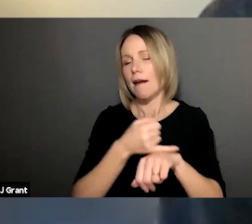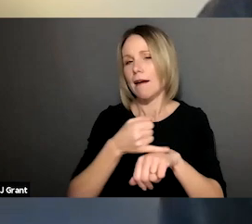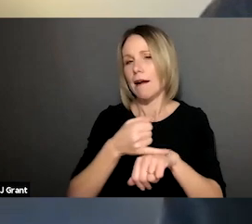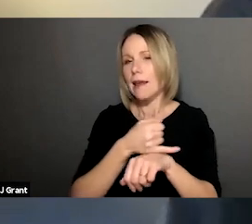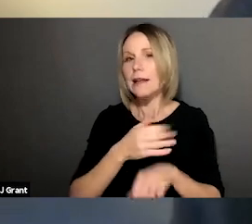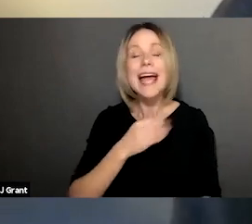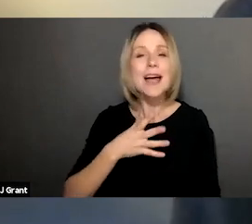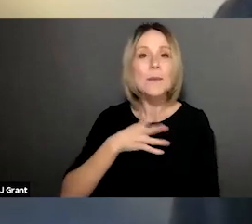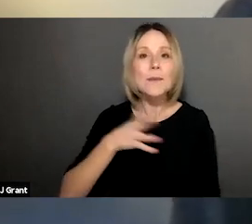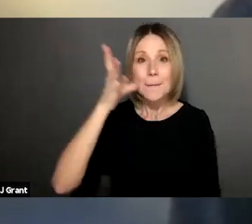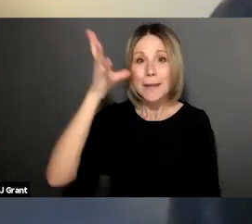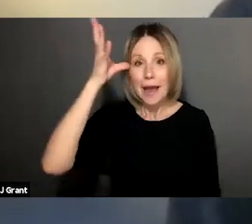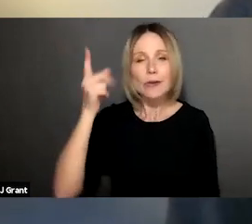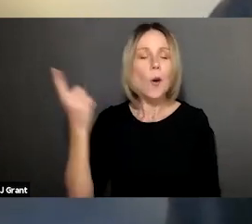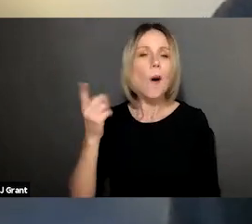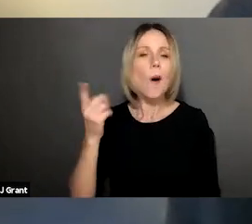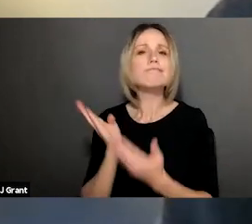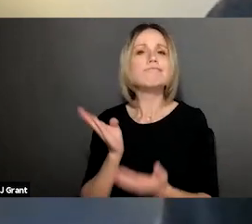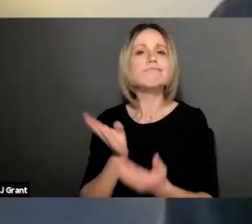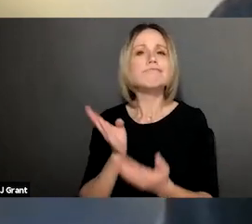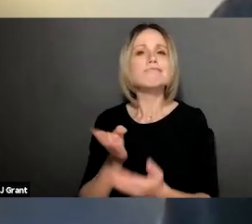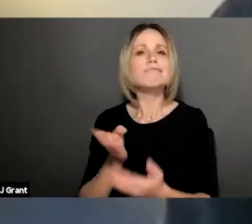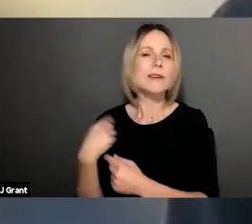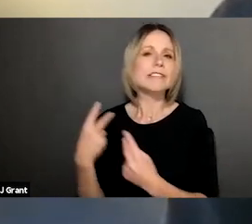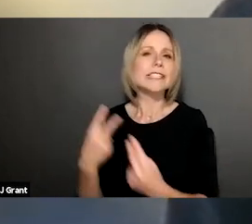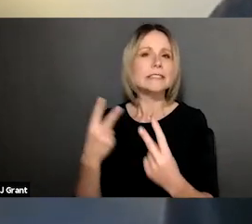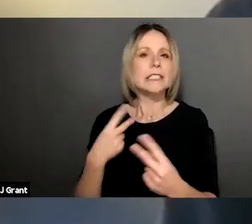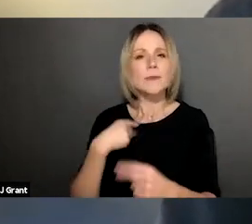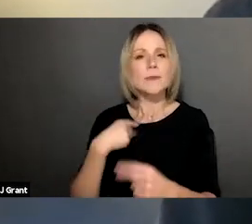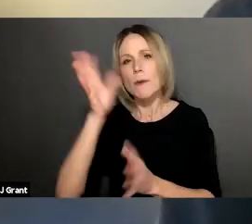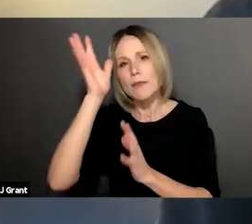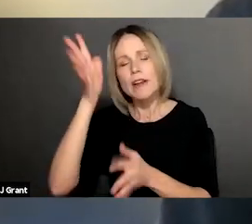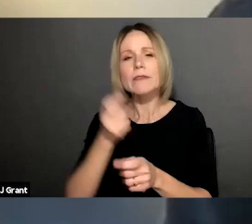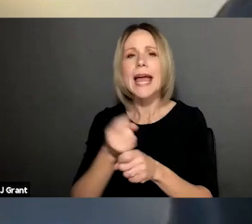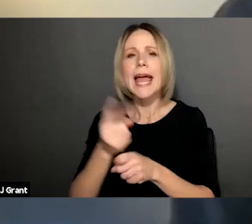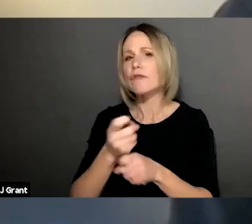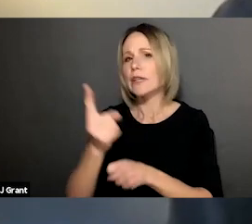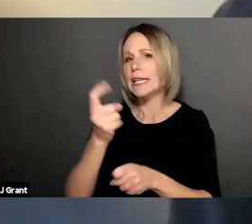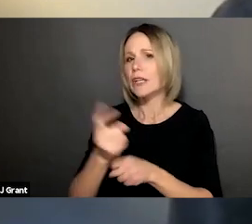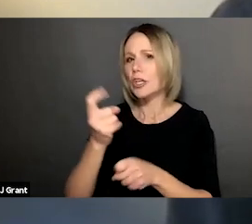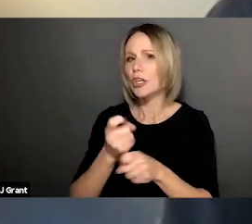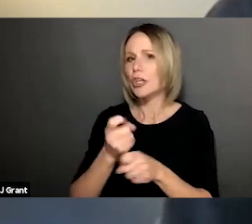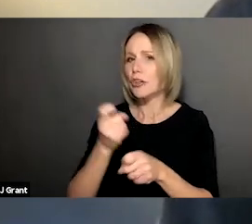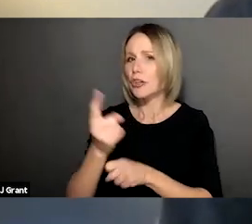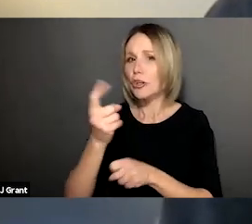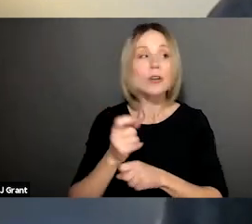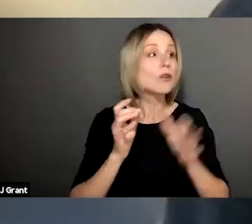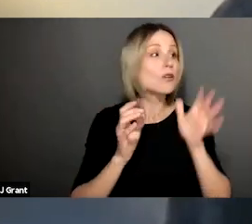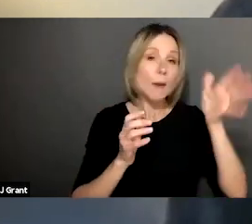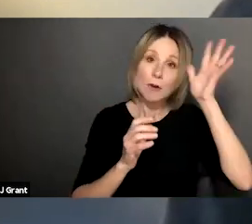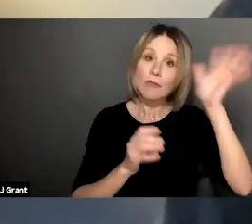Parents brought us to see them every year. That continued after their